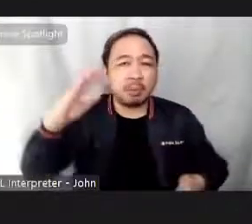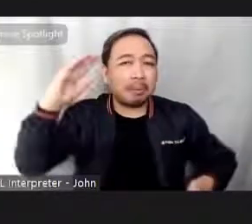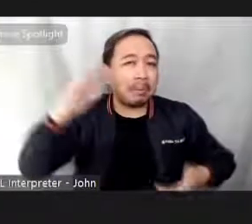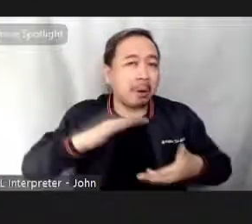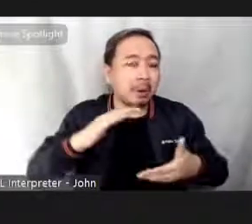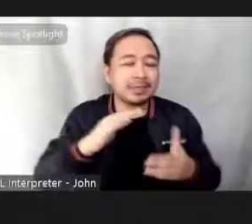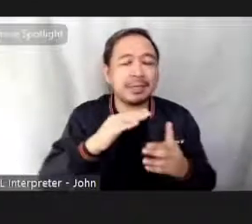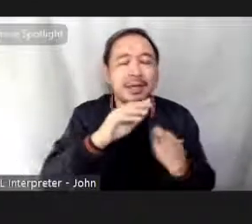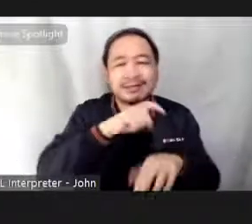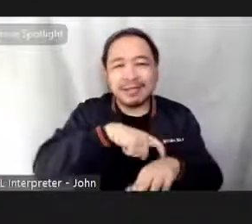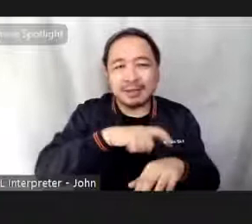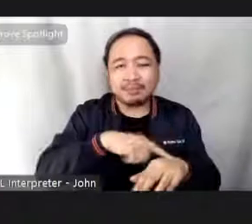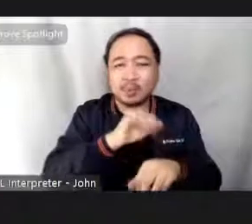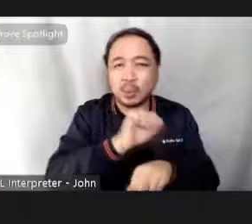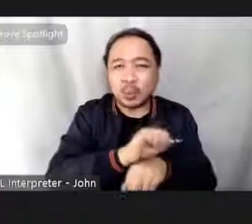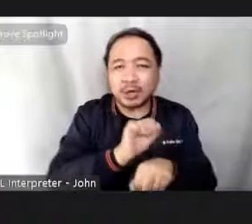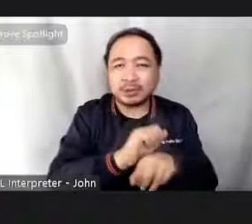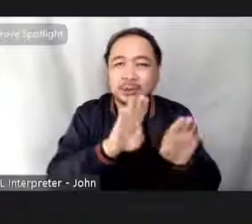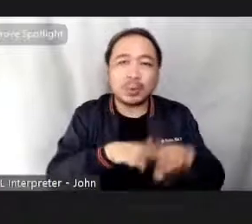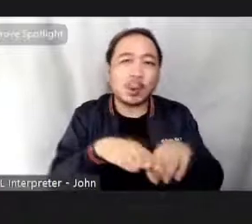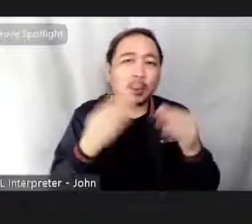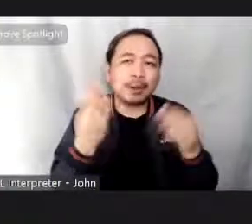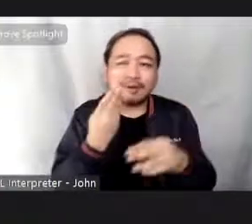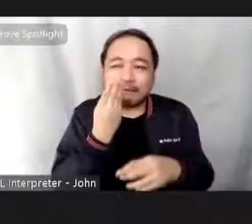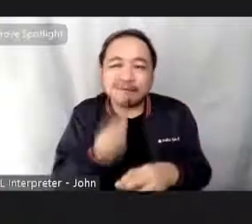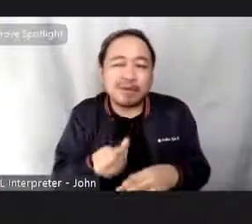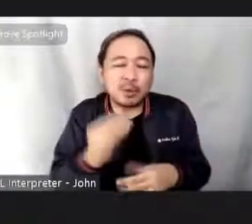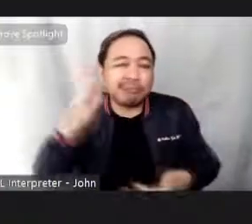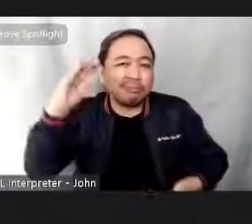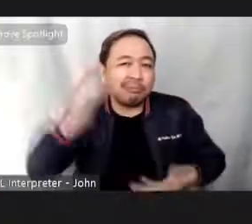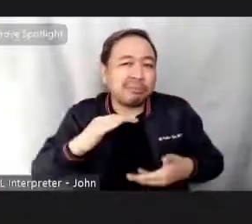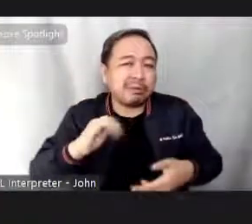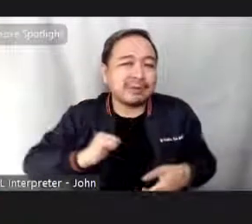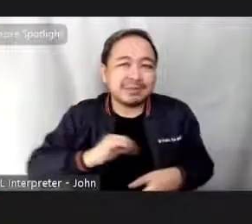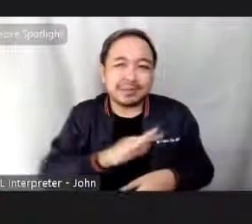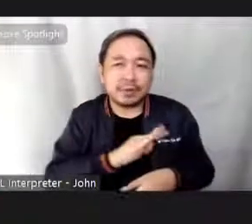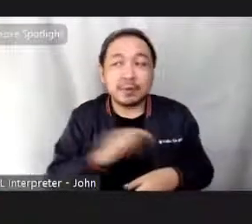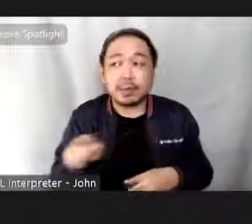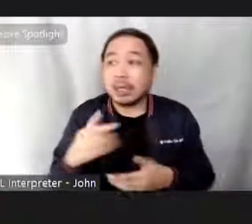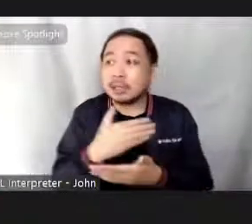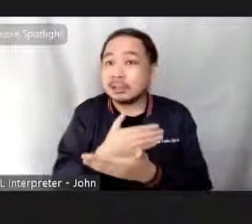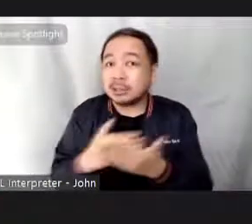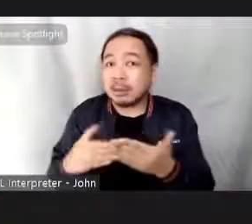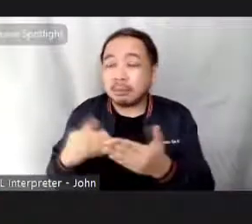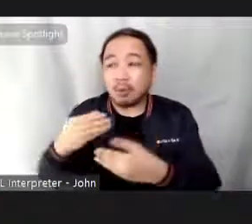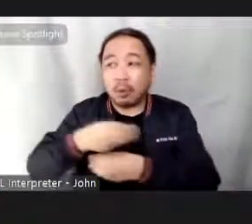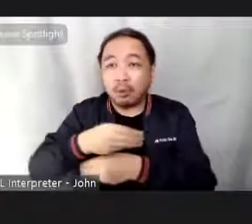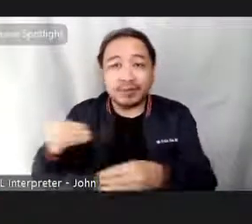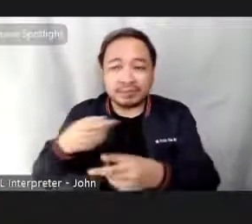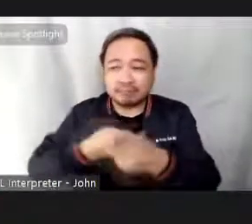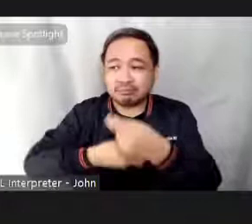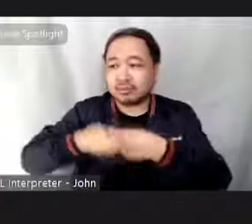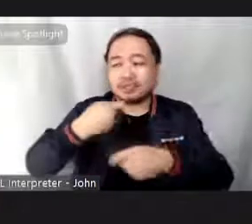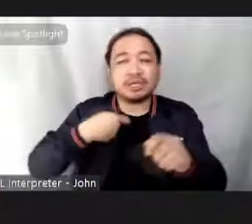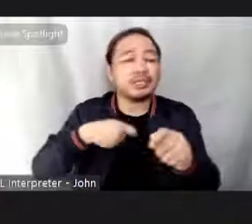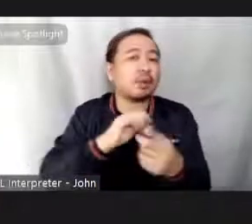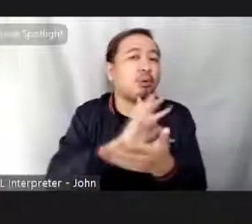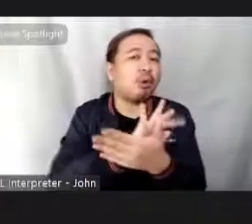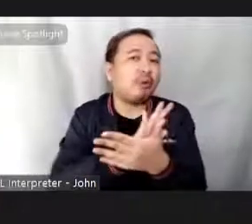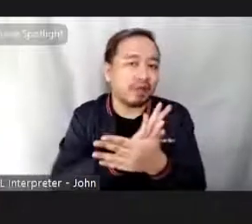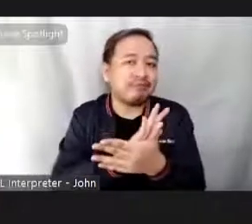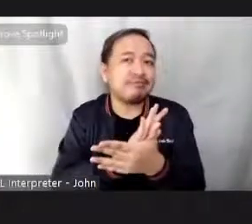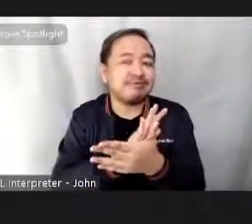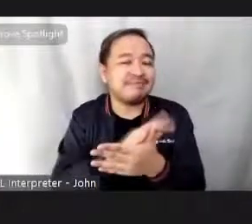on duty. In fact, some units were converted to COVID area or facilities. These conditions